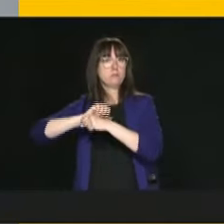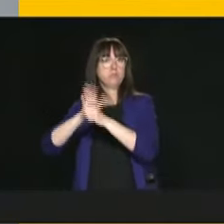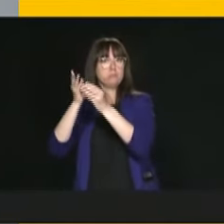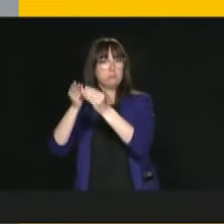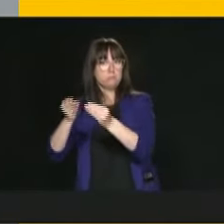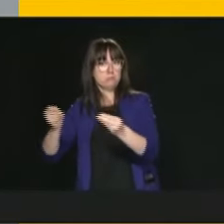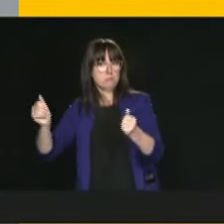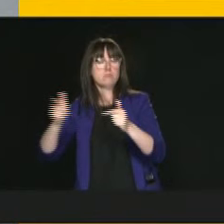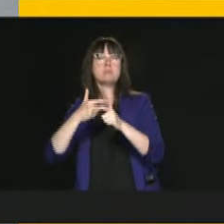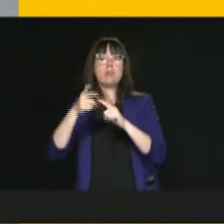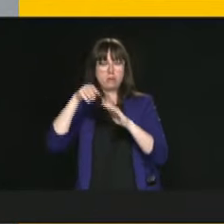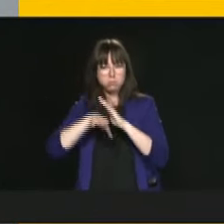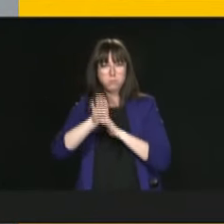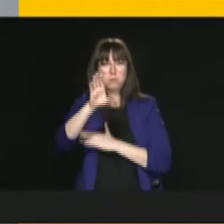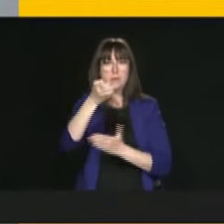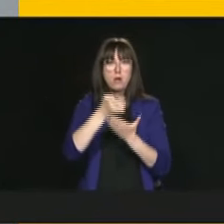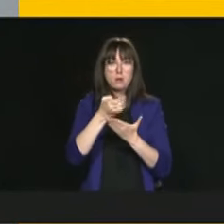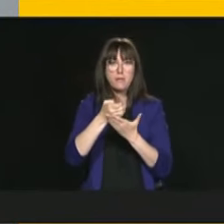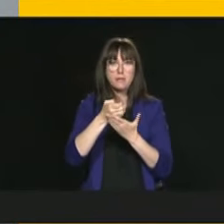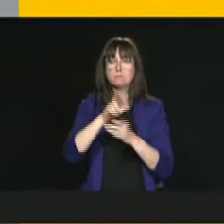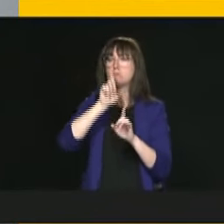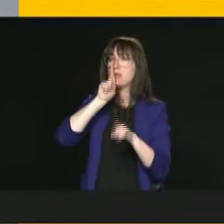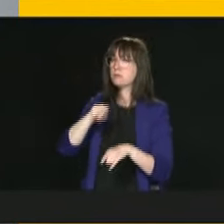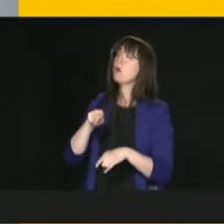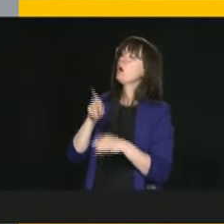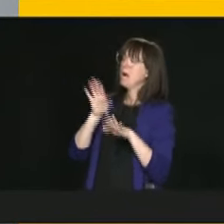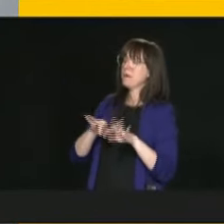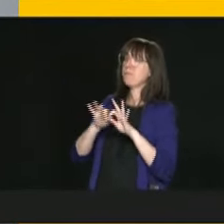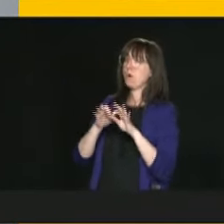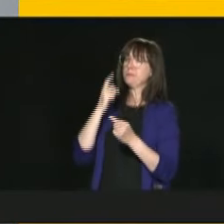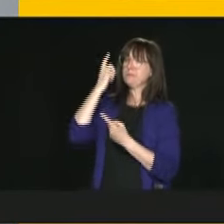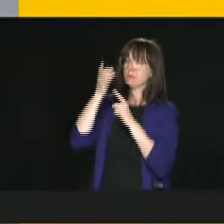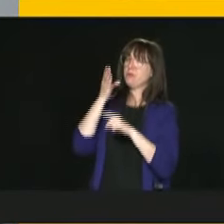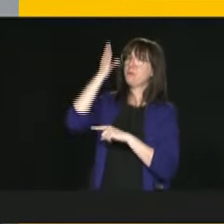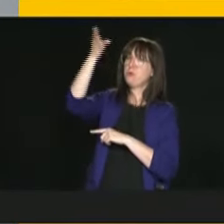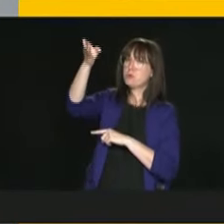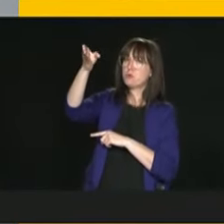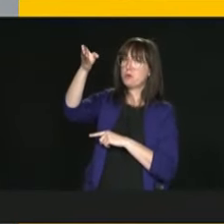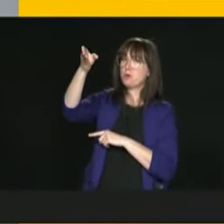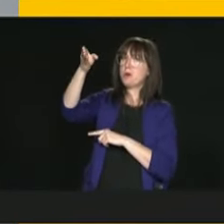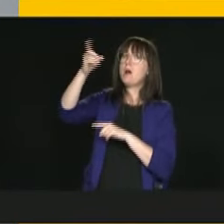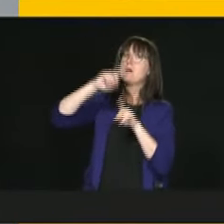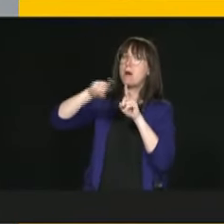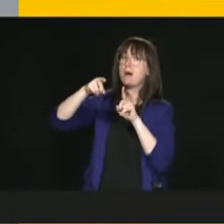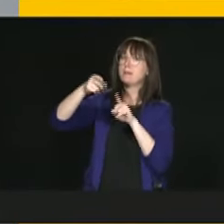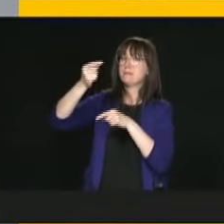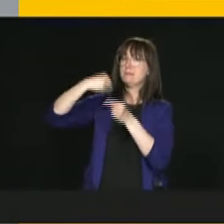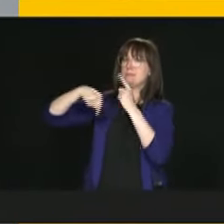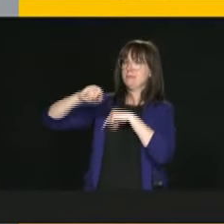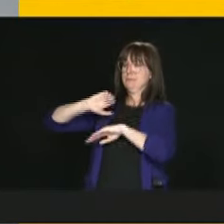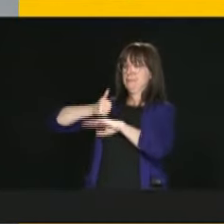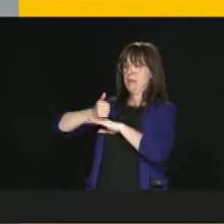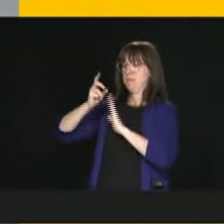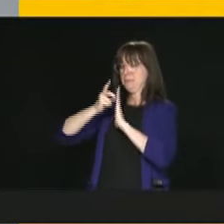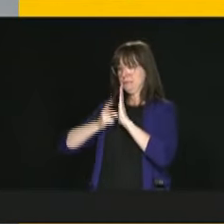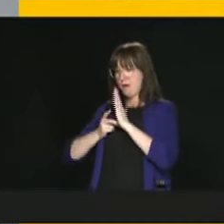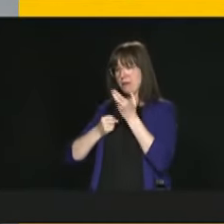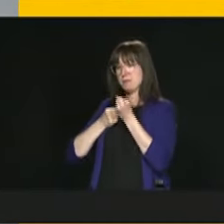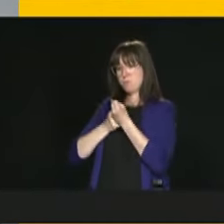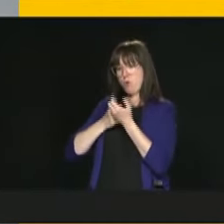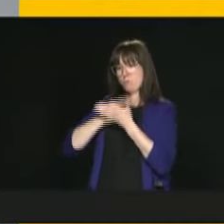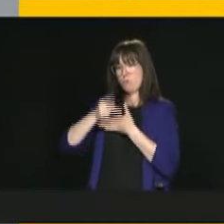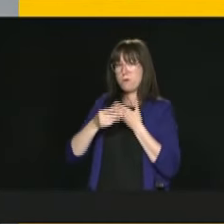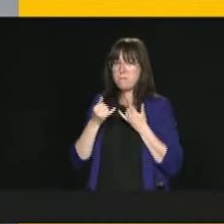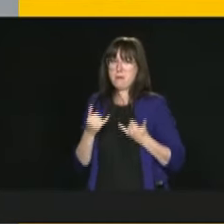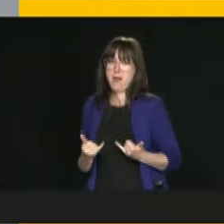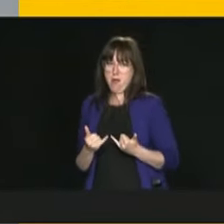think we obviously need to be thinking about the longer term while we design and while we bring in place support for people. That's why,